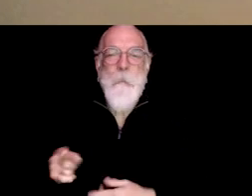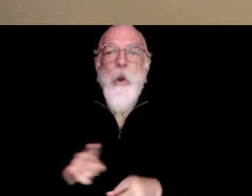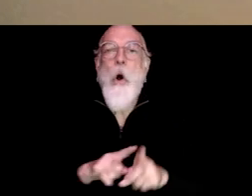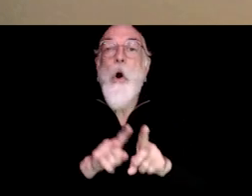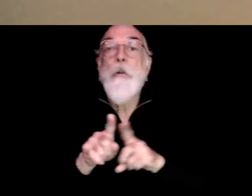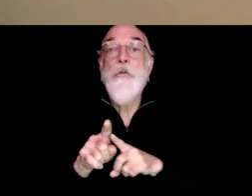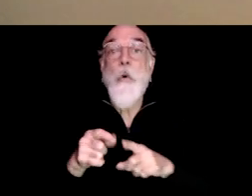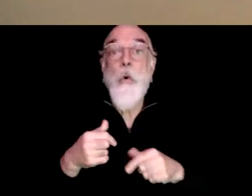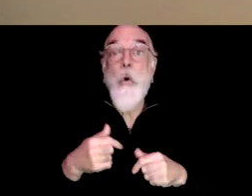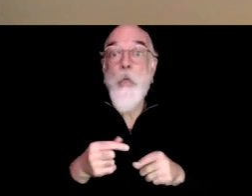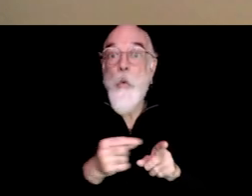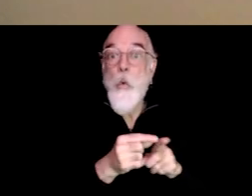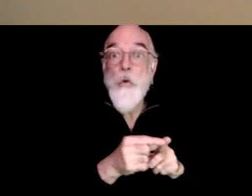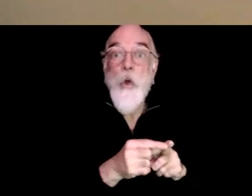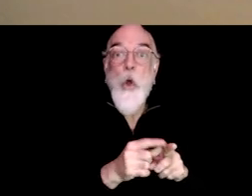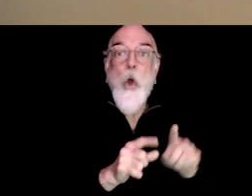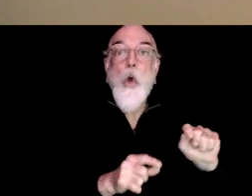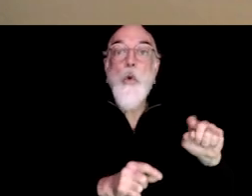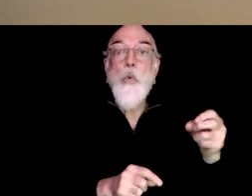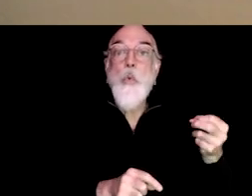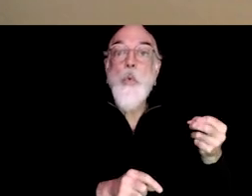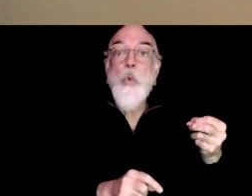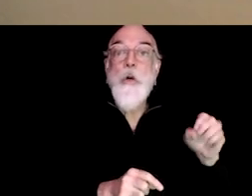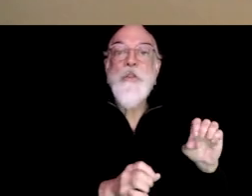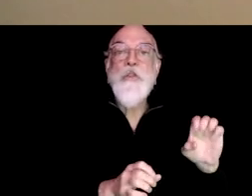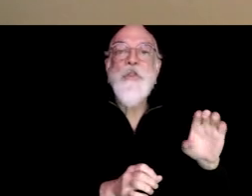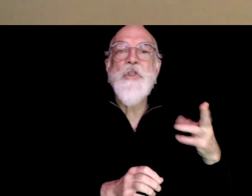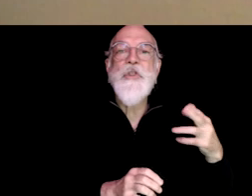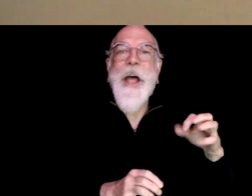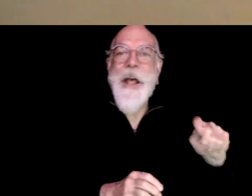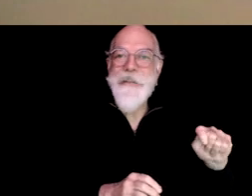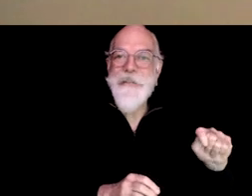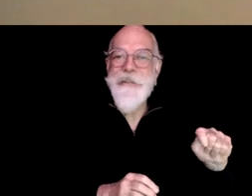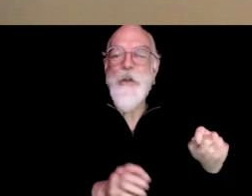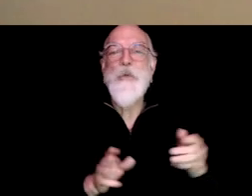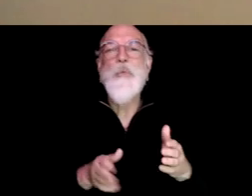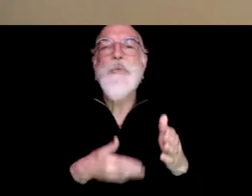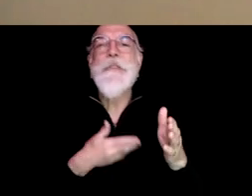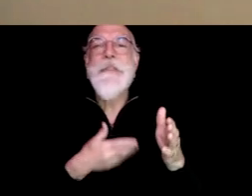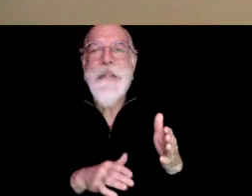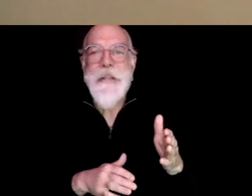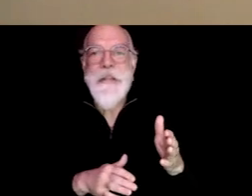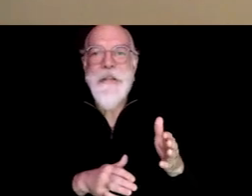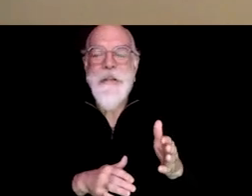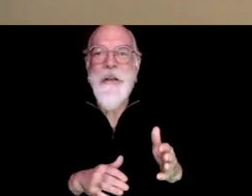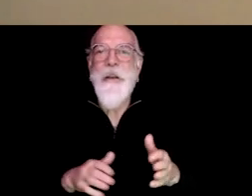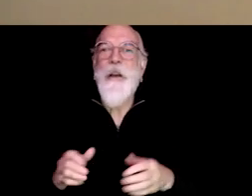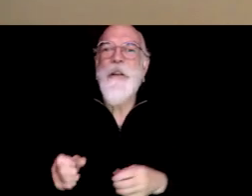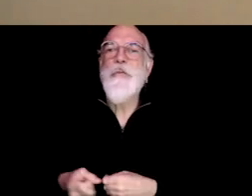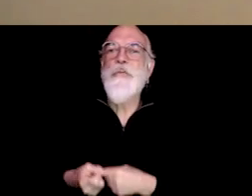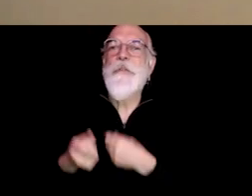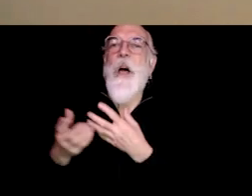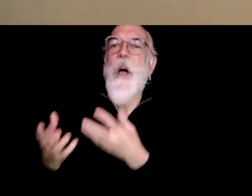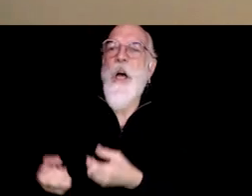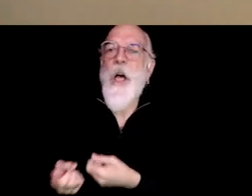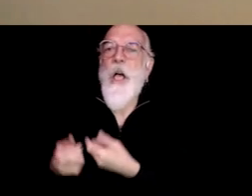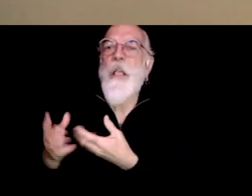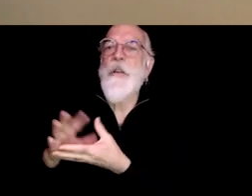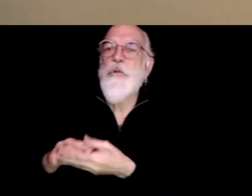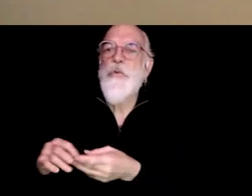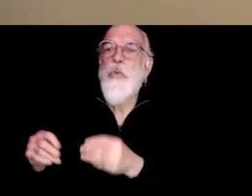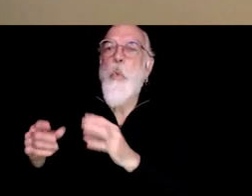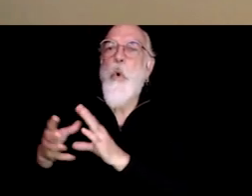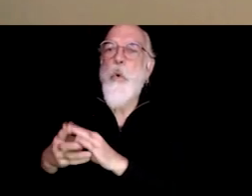to chant, to sing, incant, incantare, a story,